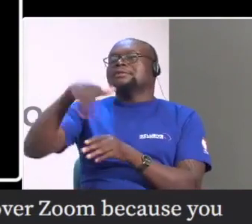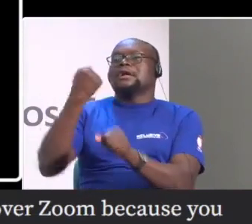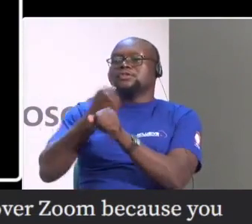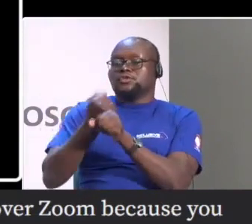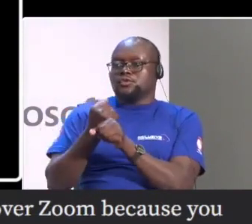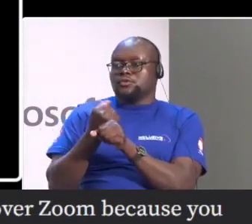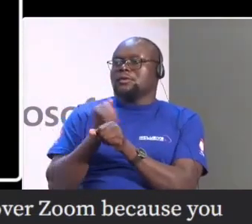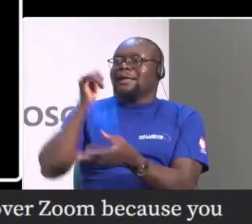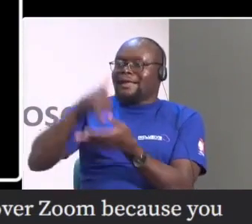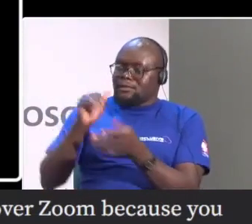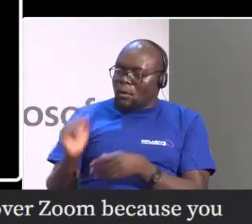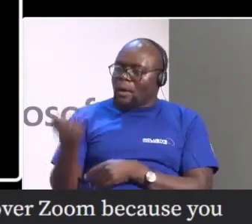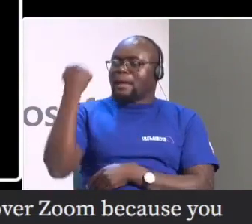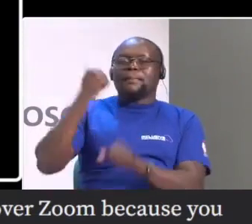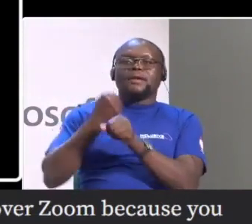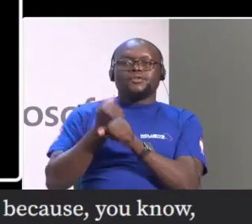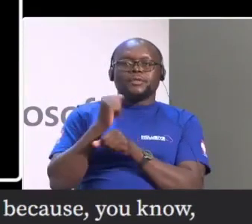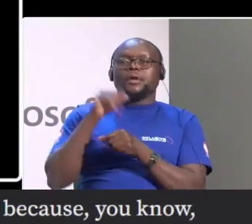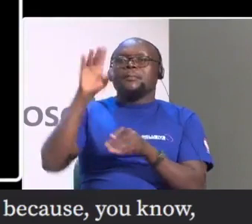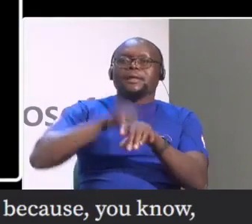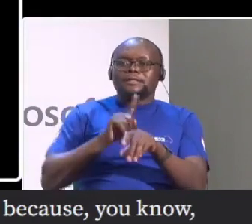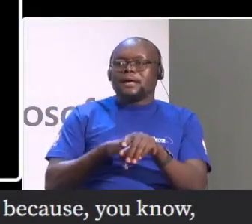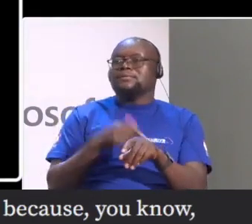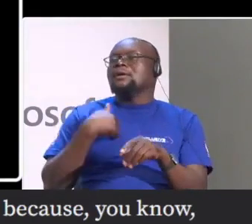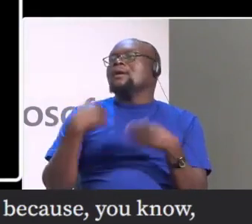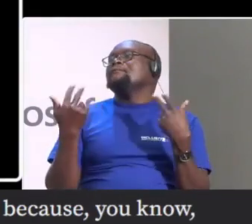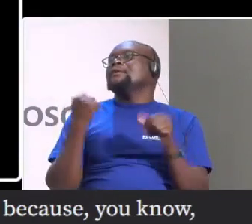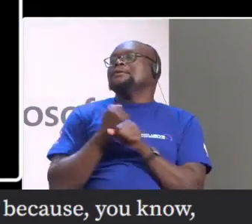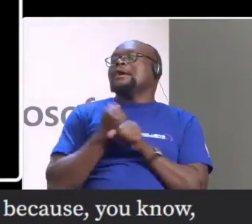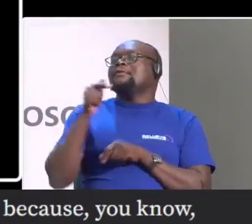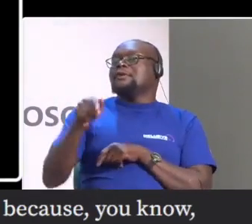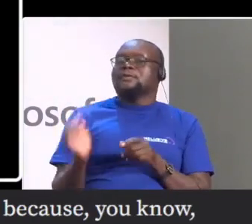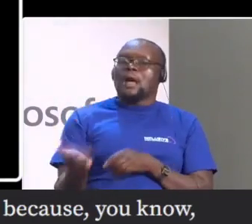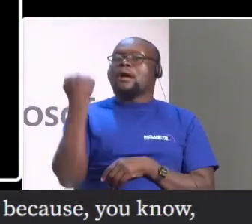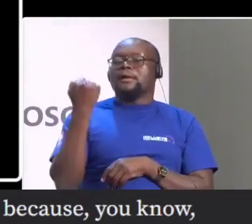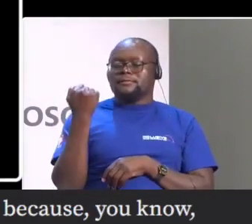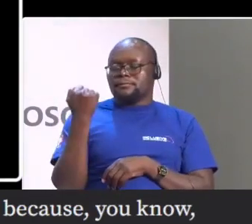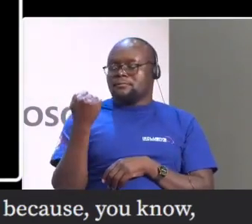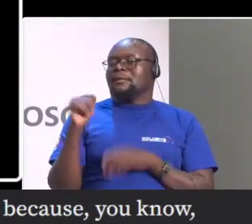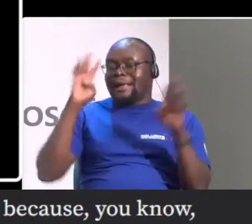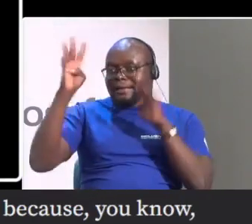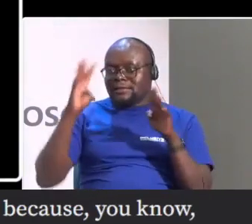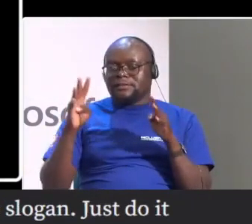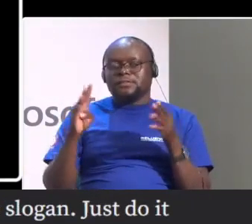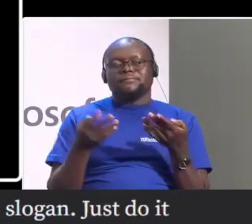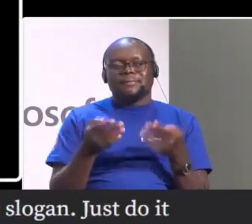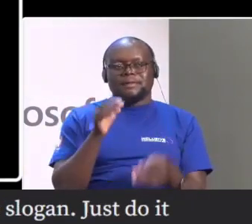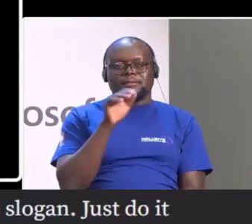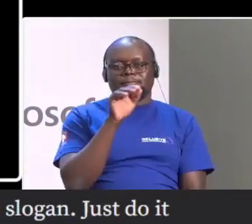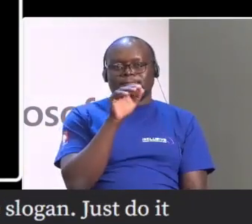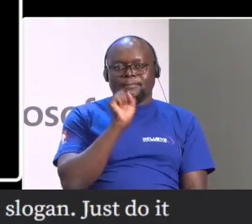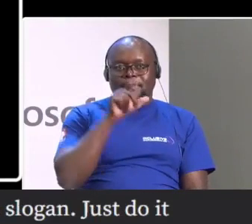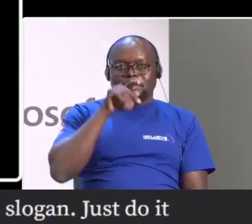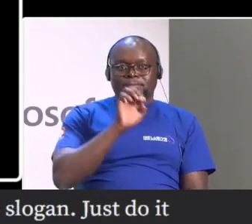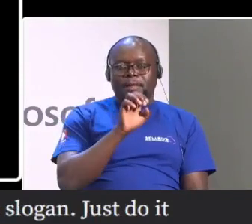clarity of that. Just get up and do it. And so many times that's got me off the sofa. Creativity is a spectrum.